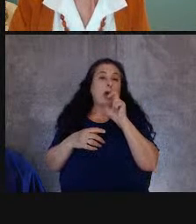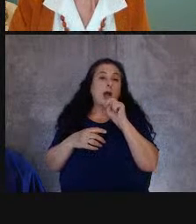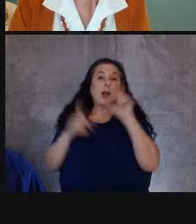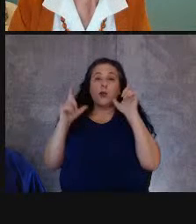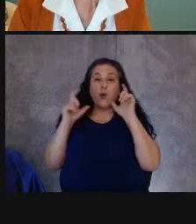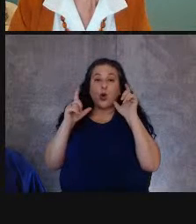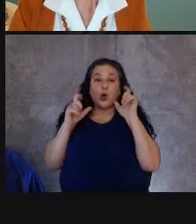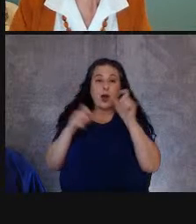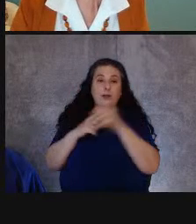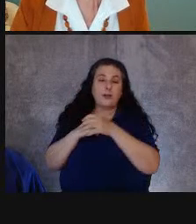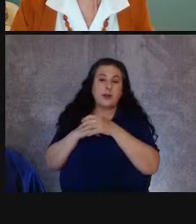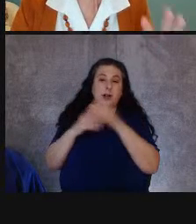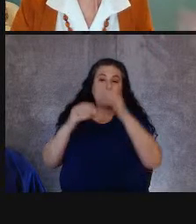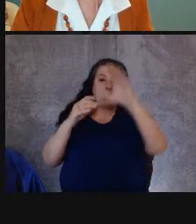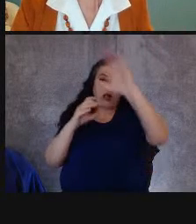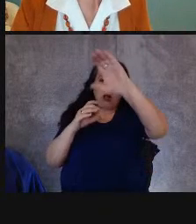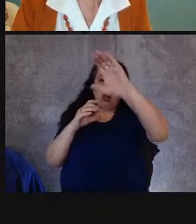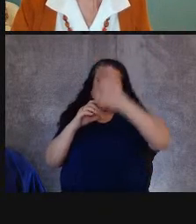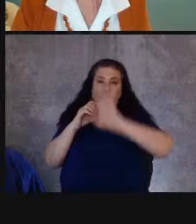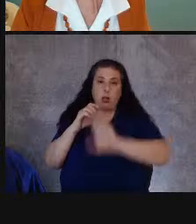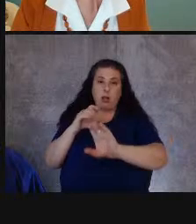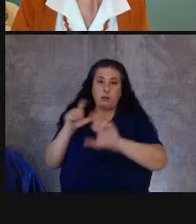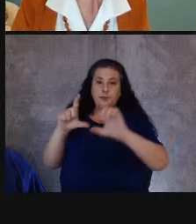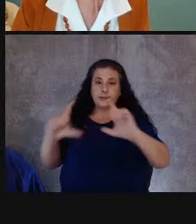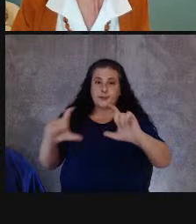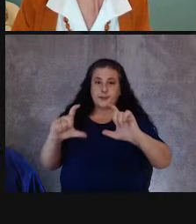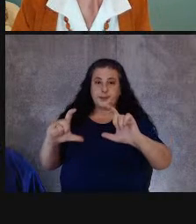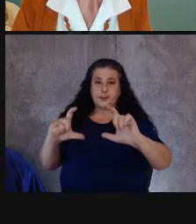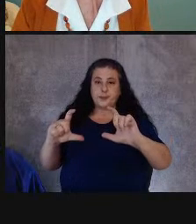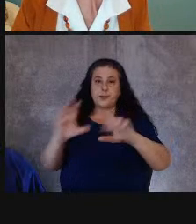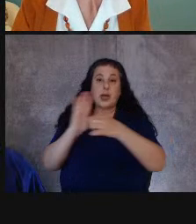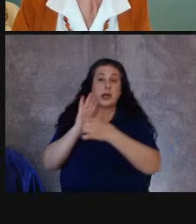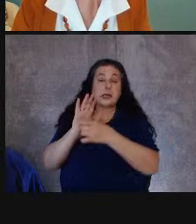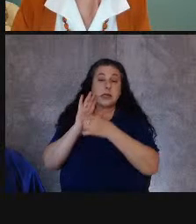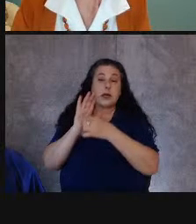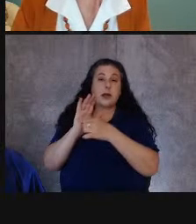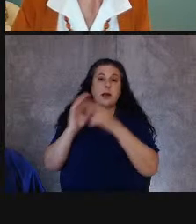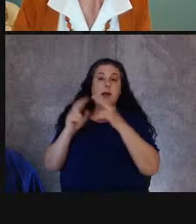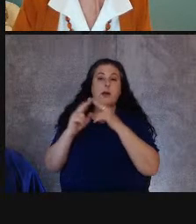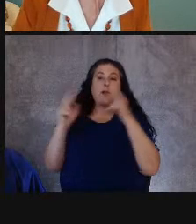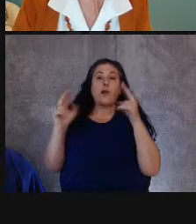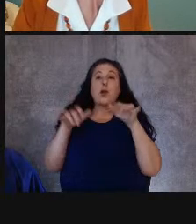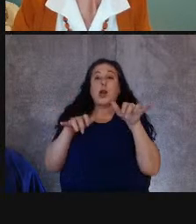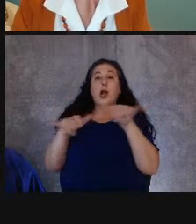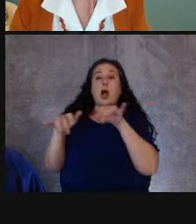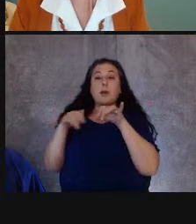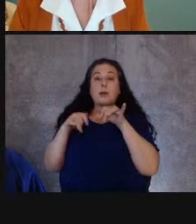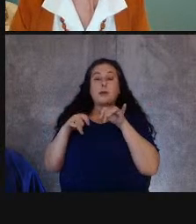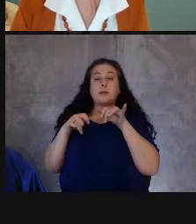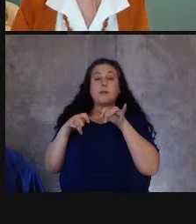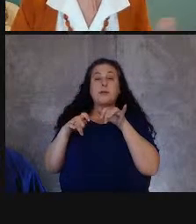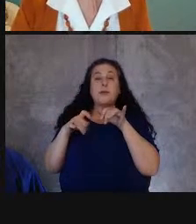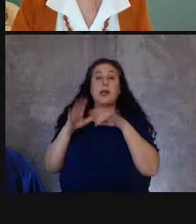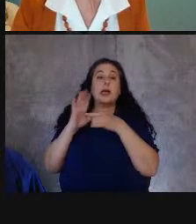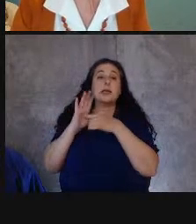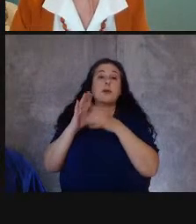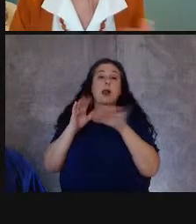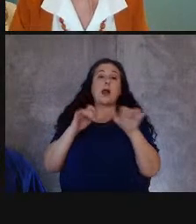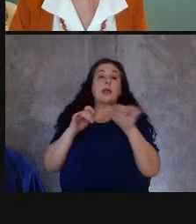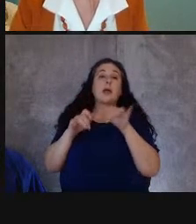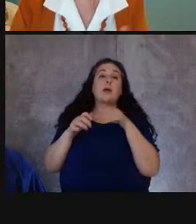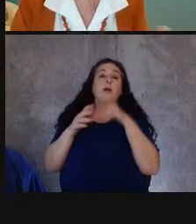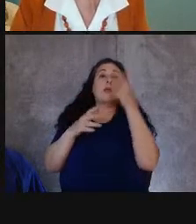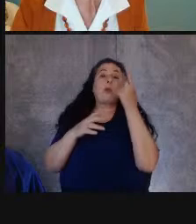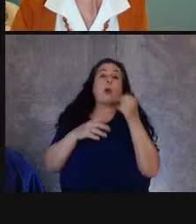photograph. Below that, you can see this exhibit, and this is very, very common. Exhibits like this would be both